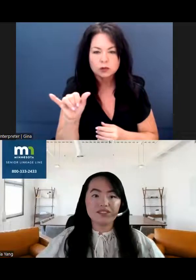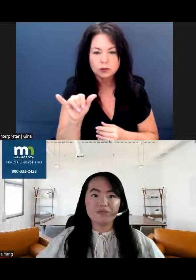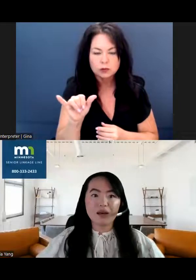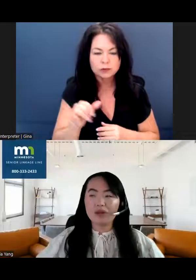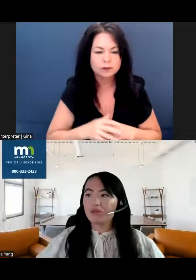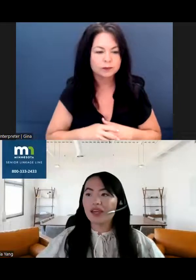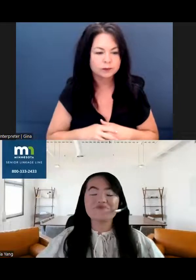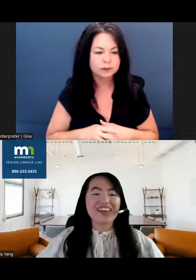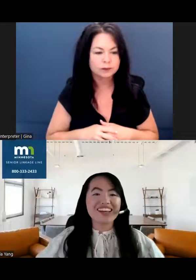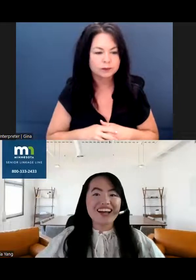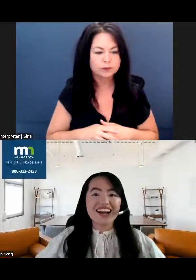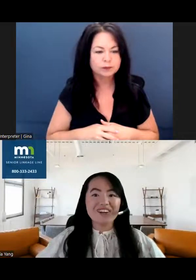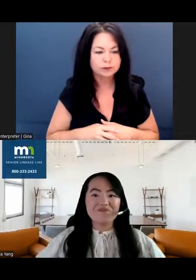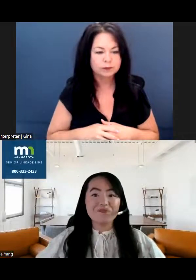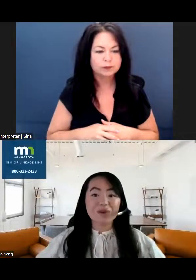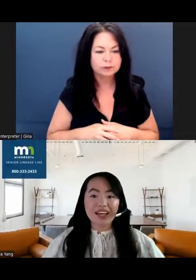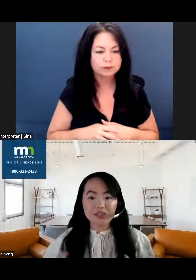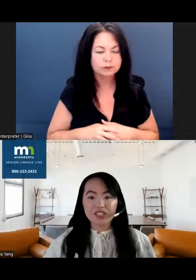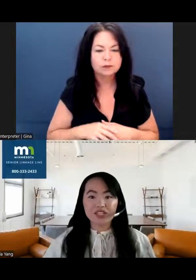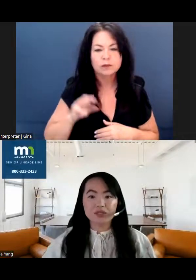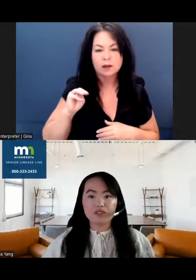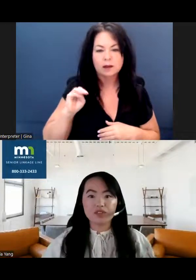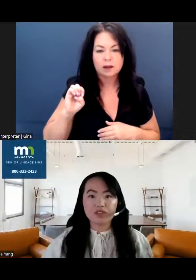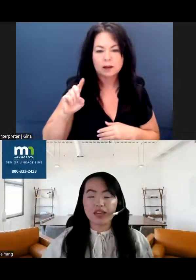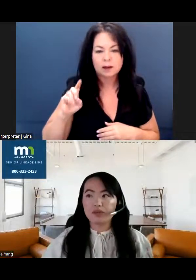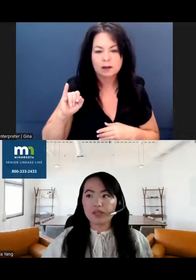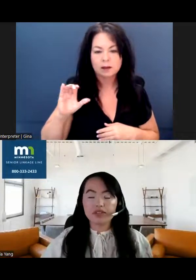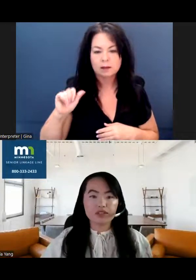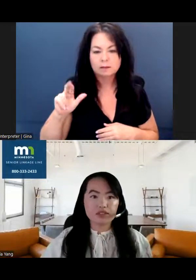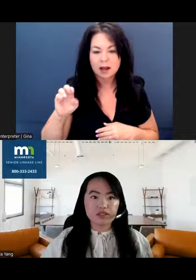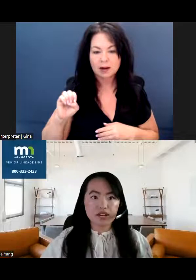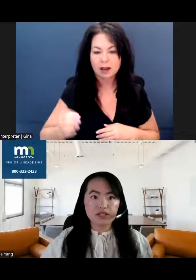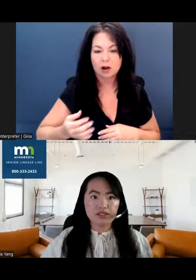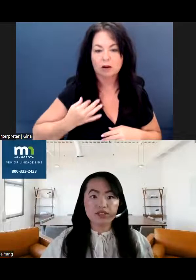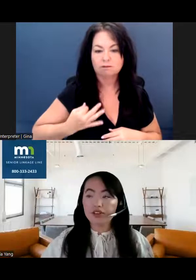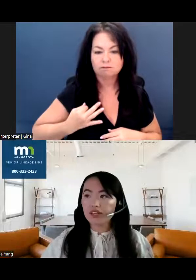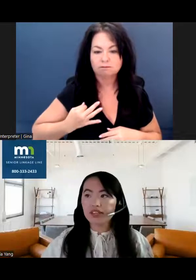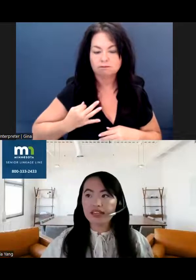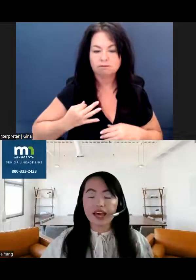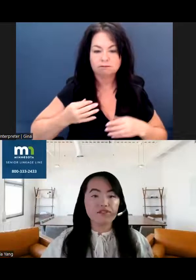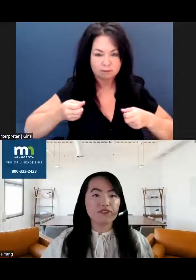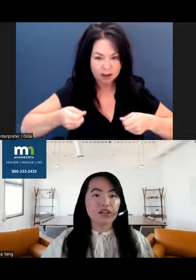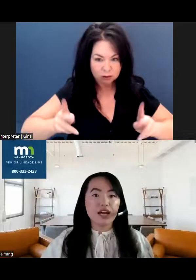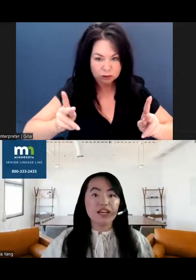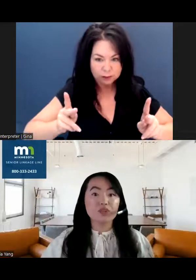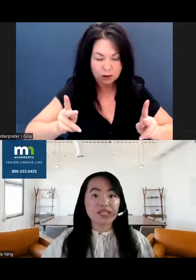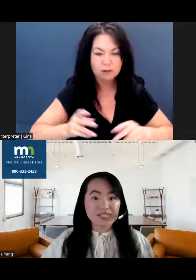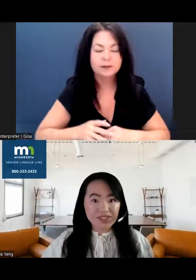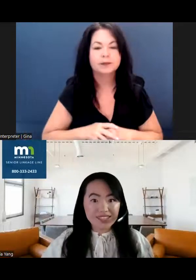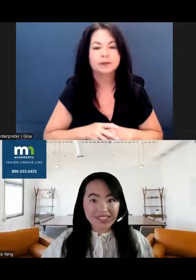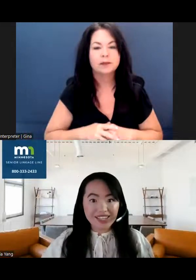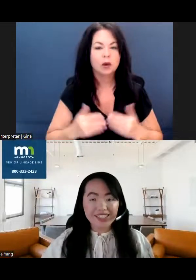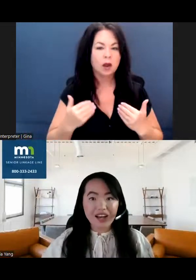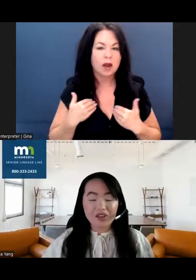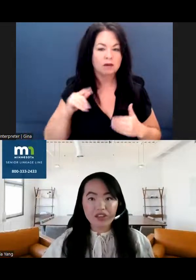Let me just pop up. Okay. I do want to share as well too that we currently have